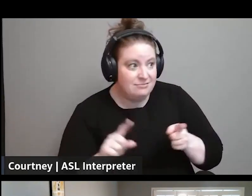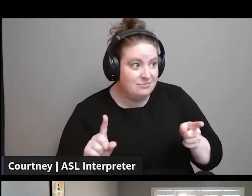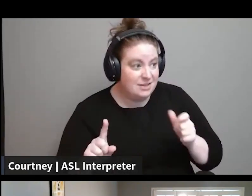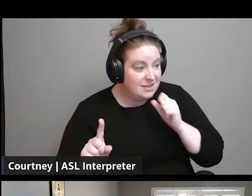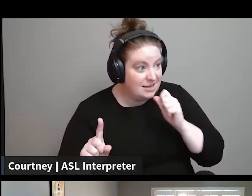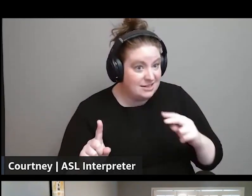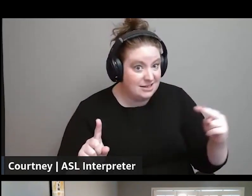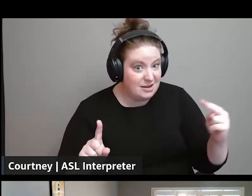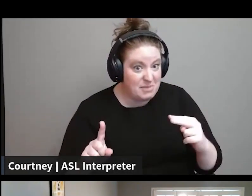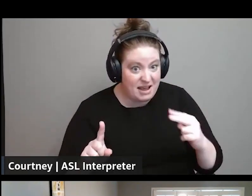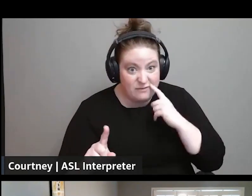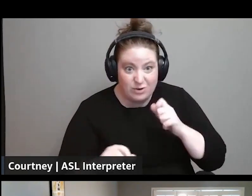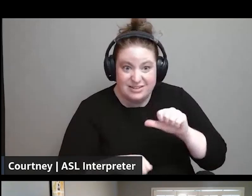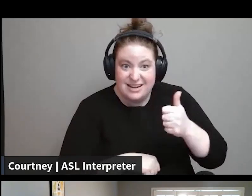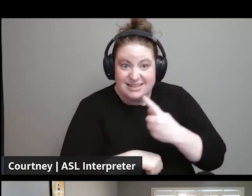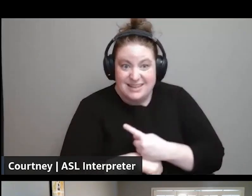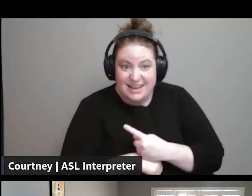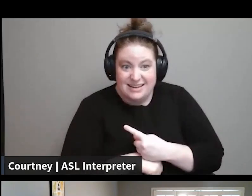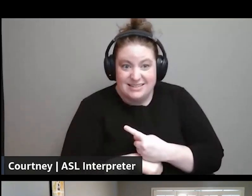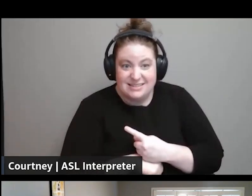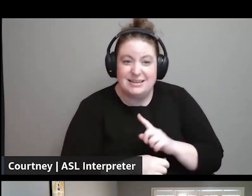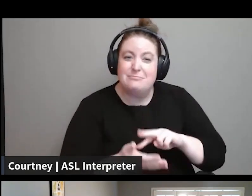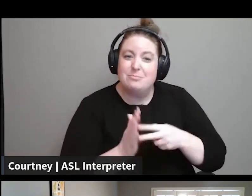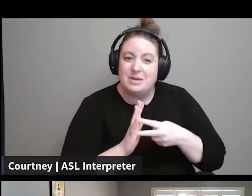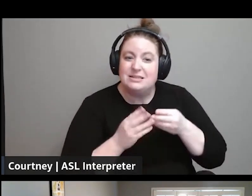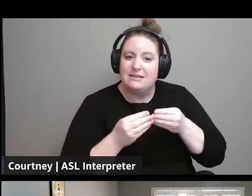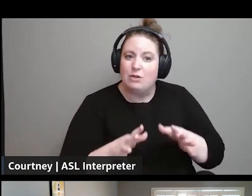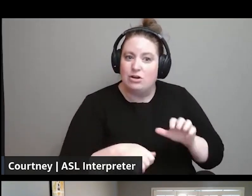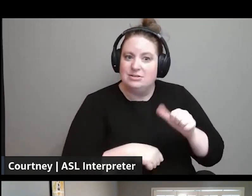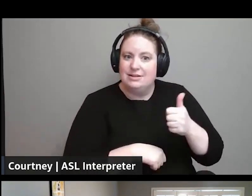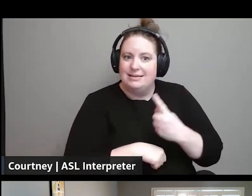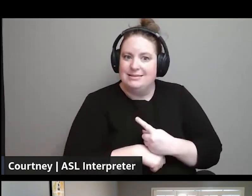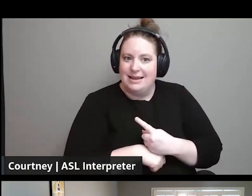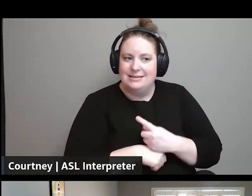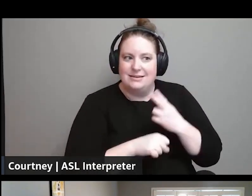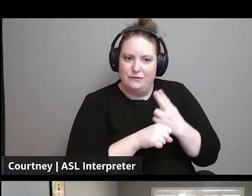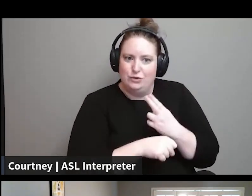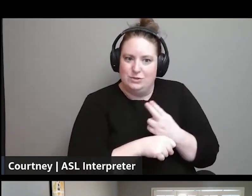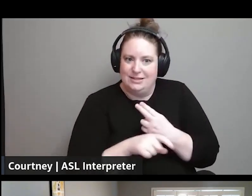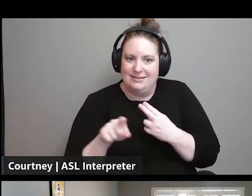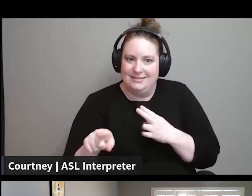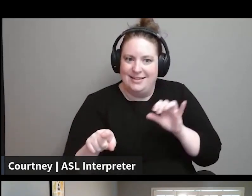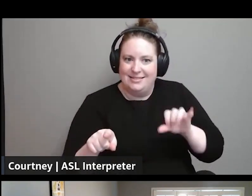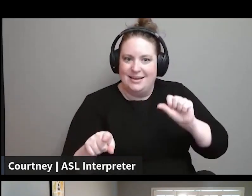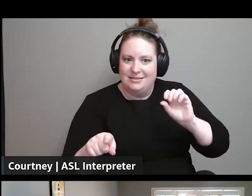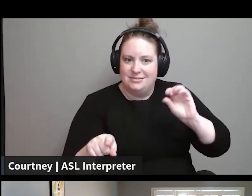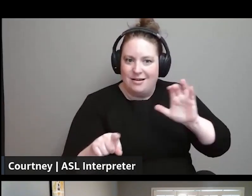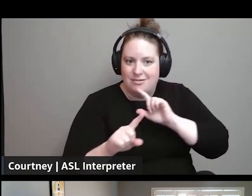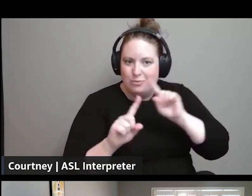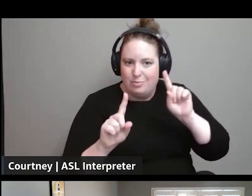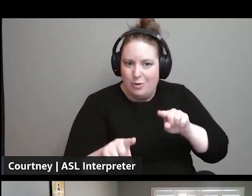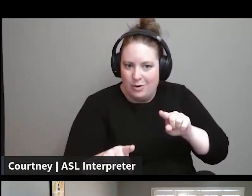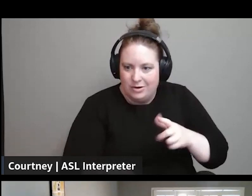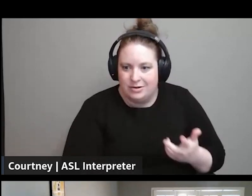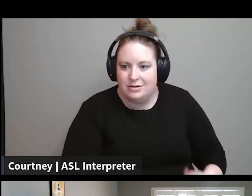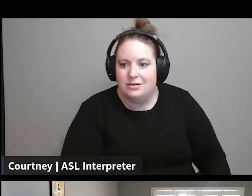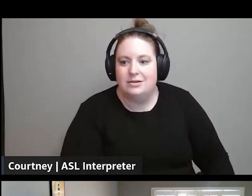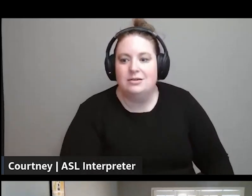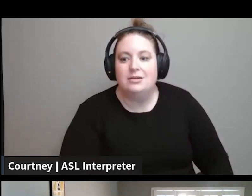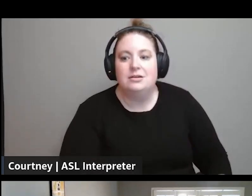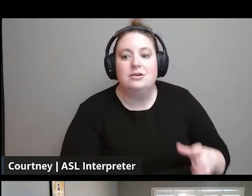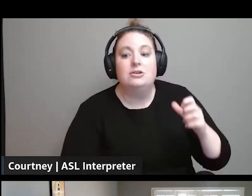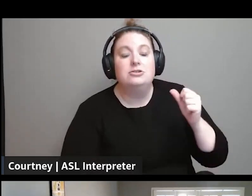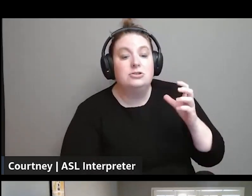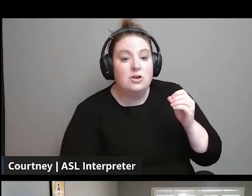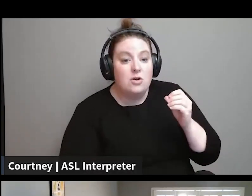for like 10 days, that means they lost 10 days in Mm, using that information, right? right. So so with